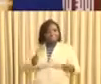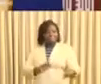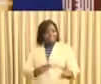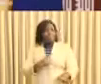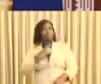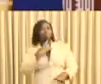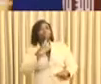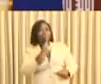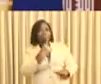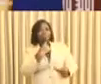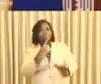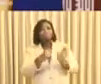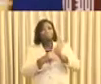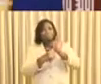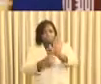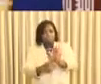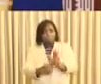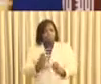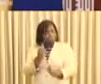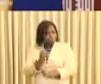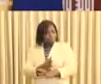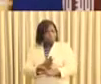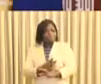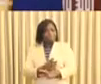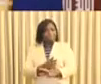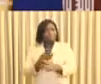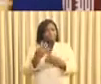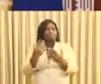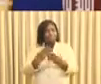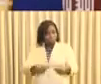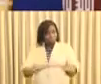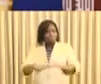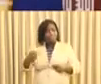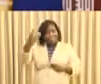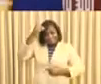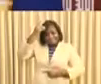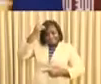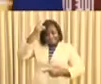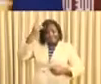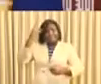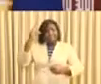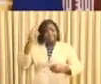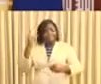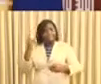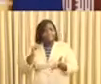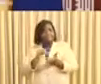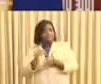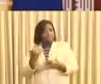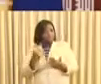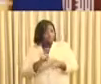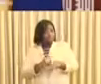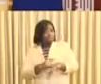such infectious disease control centers, even though in our time, nobody should die of the